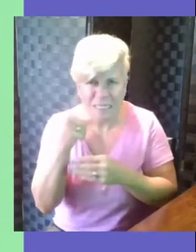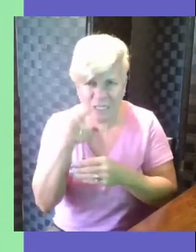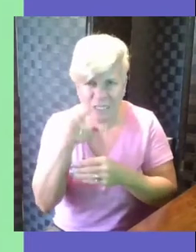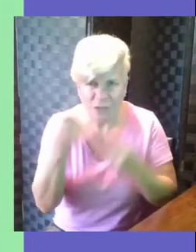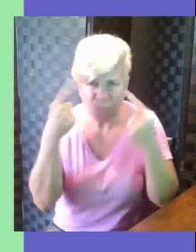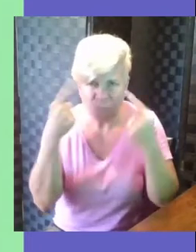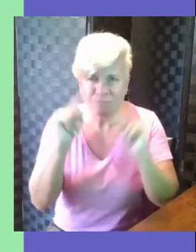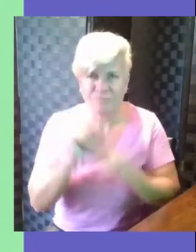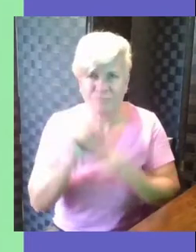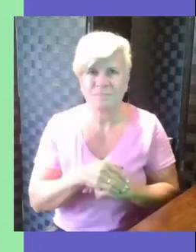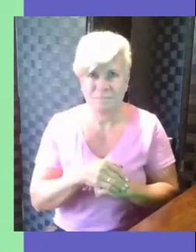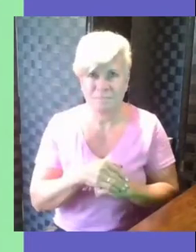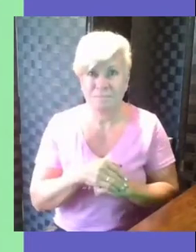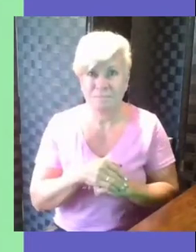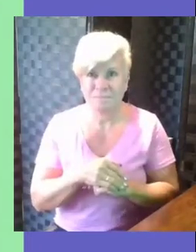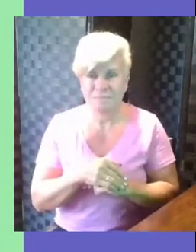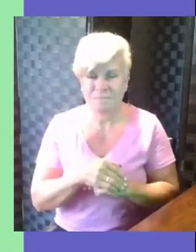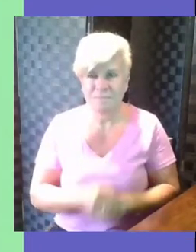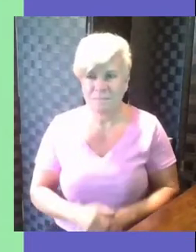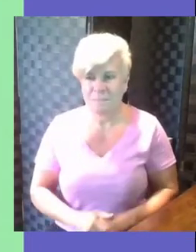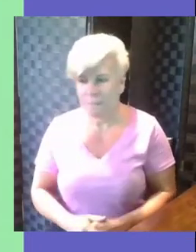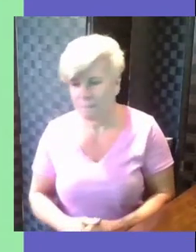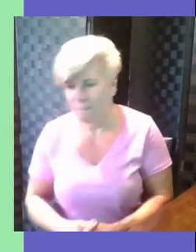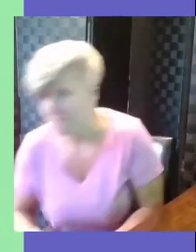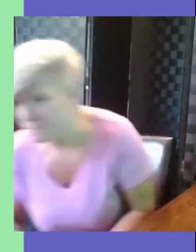you do with this.